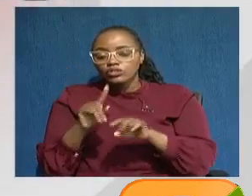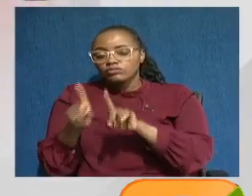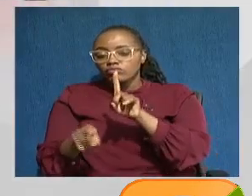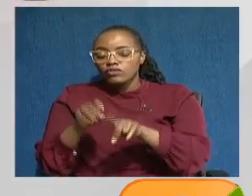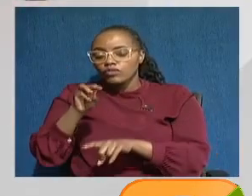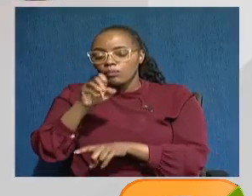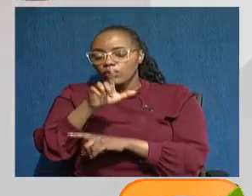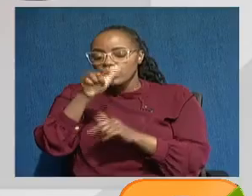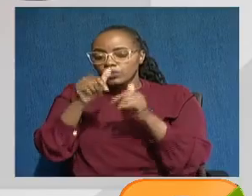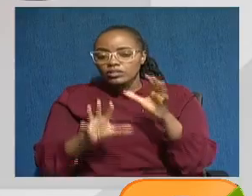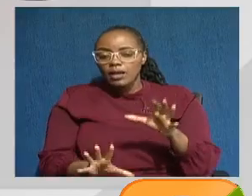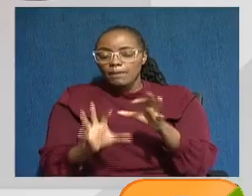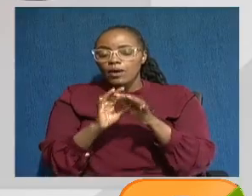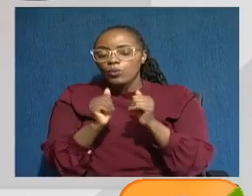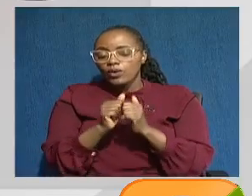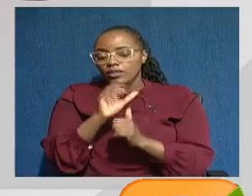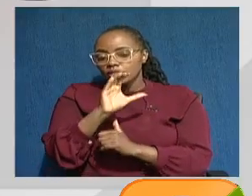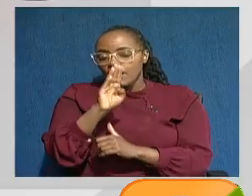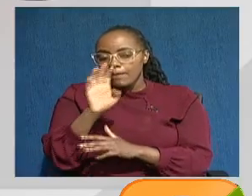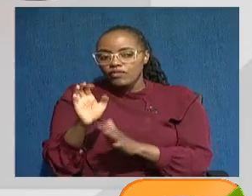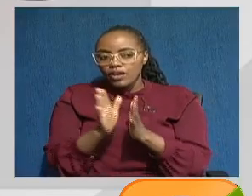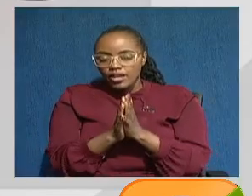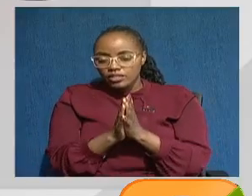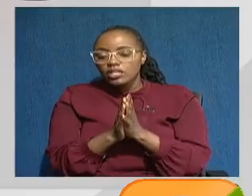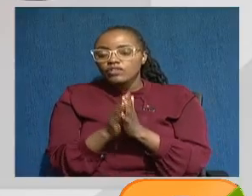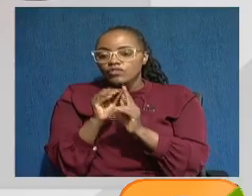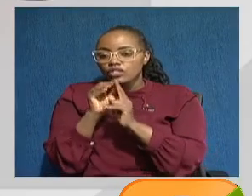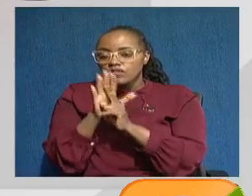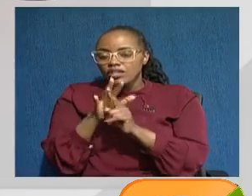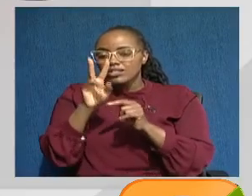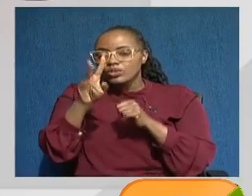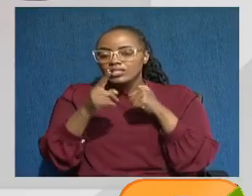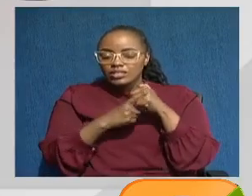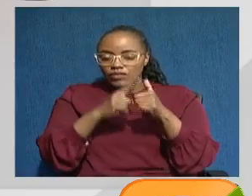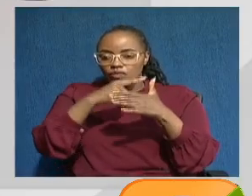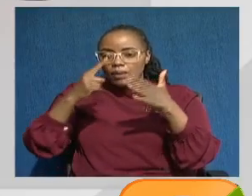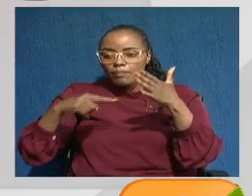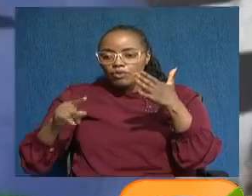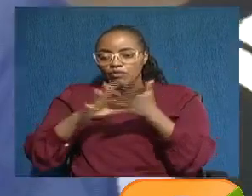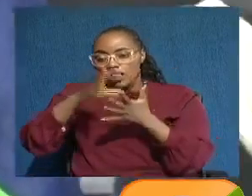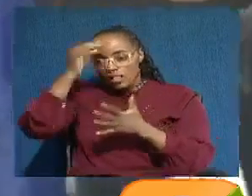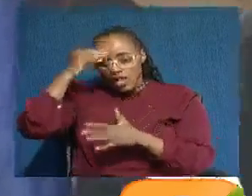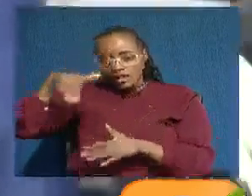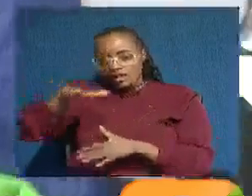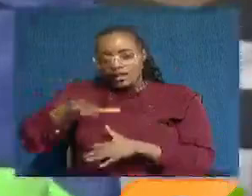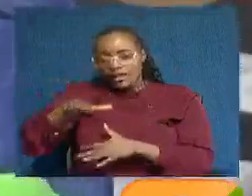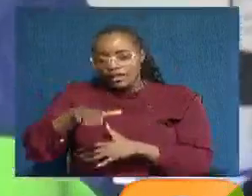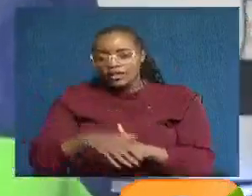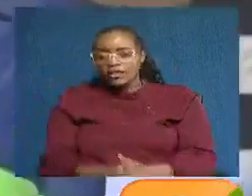models aligned with CBE, and orientation on the 26 approved learning areas.